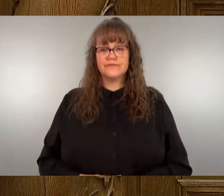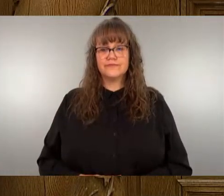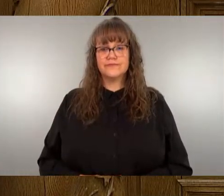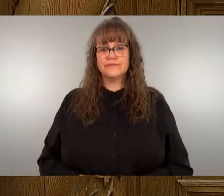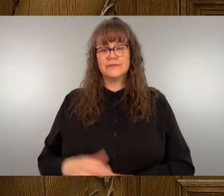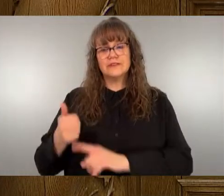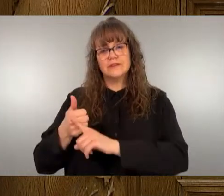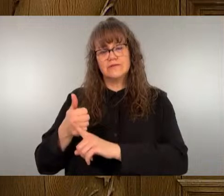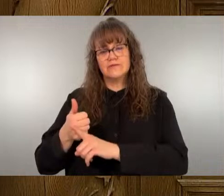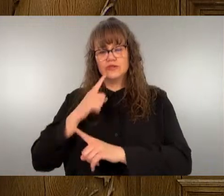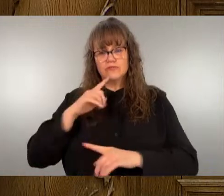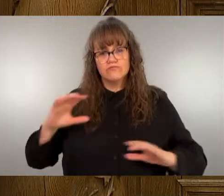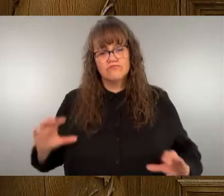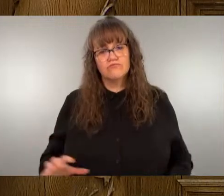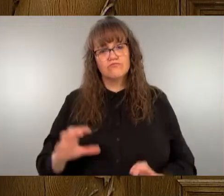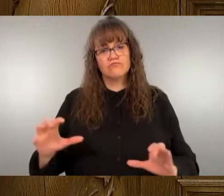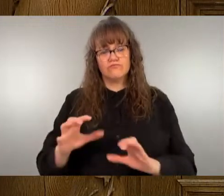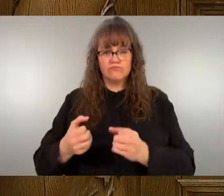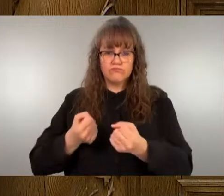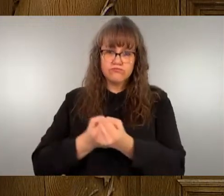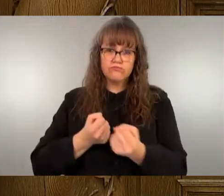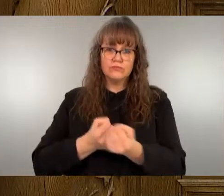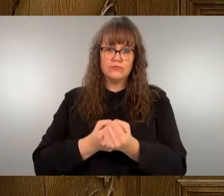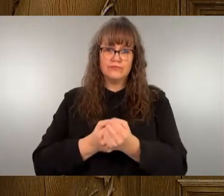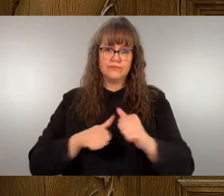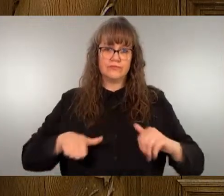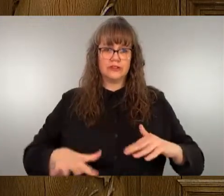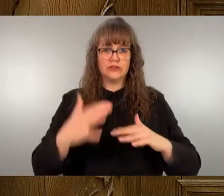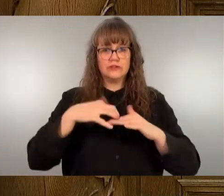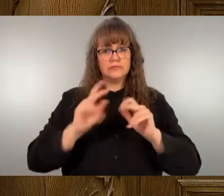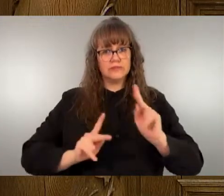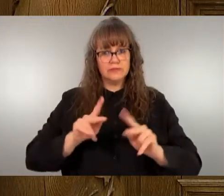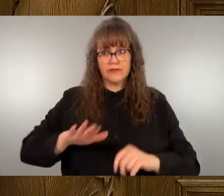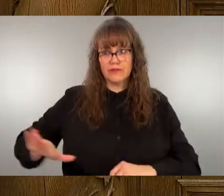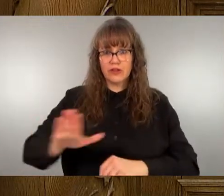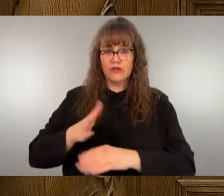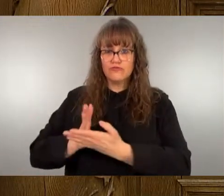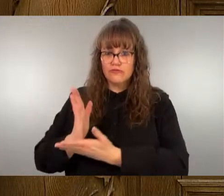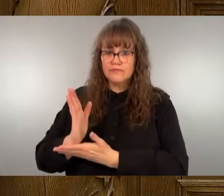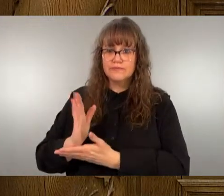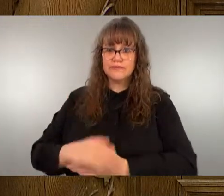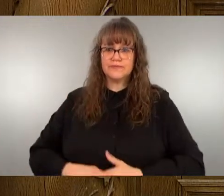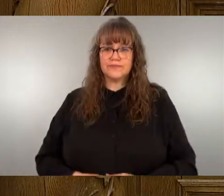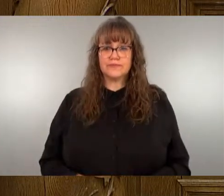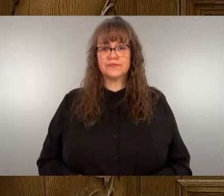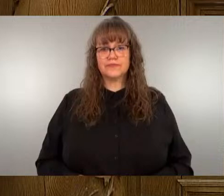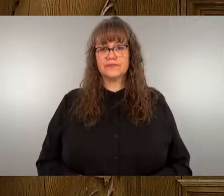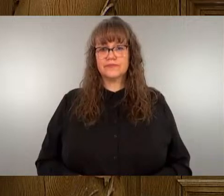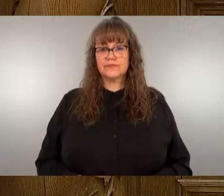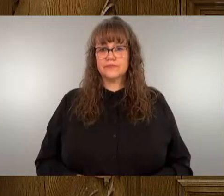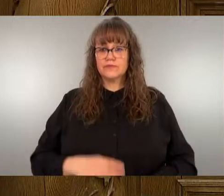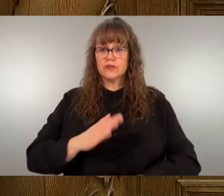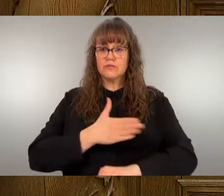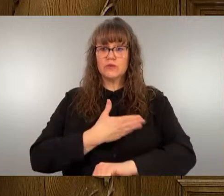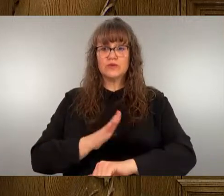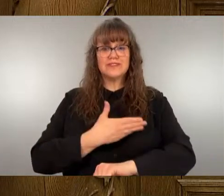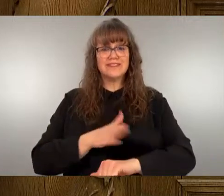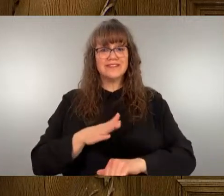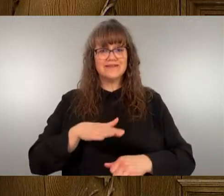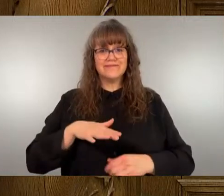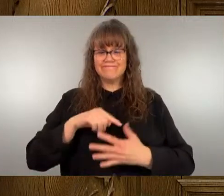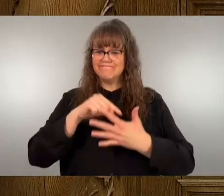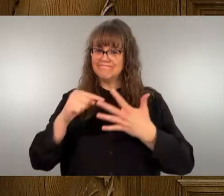and dignity for Indigenous peoples. From the world of music, we mourn classical guitarist Alexander